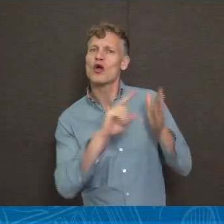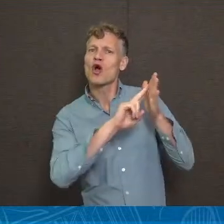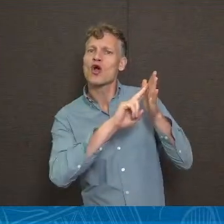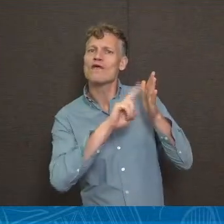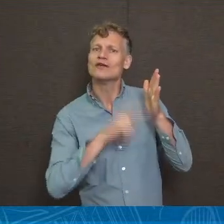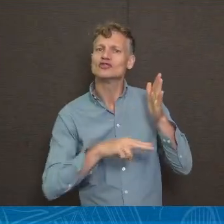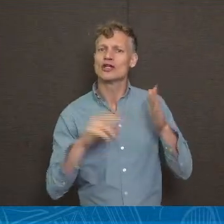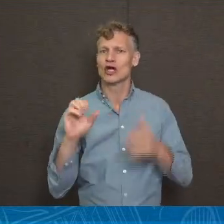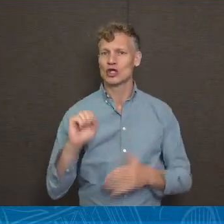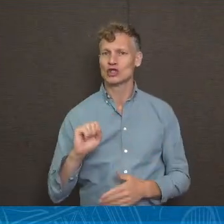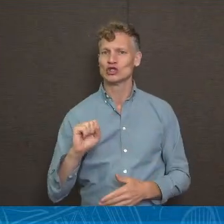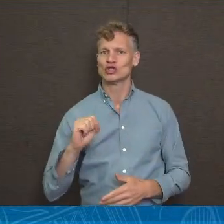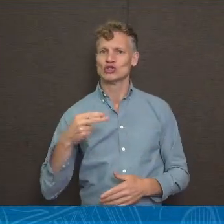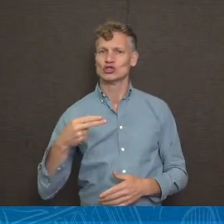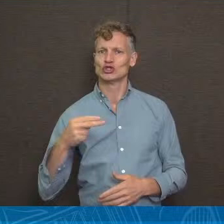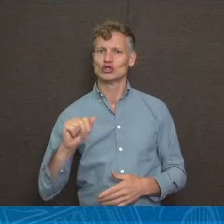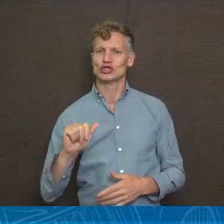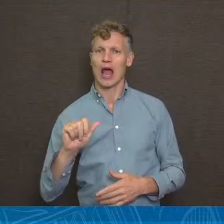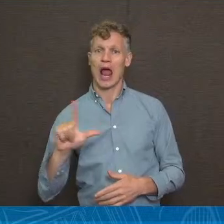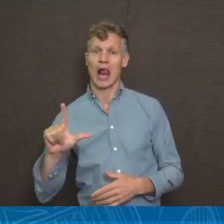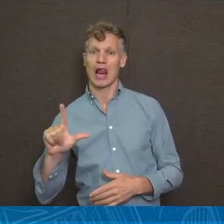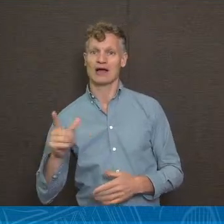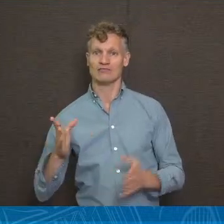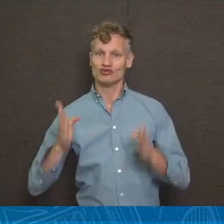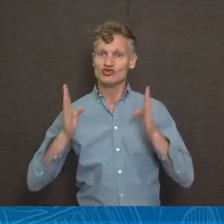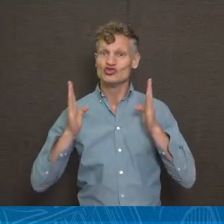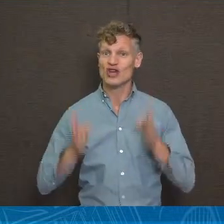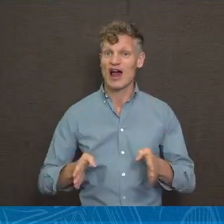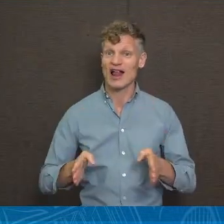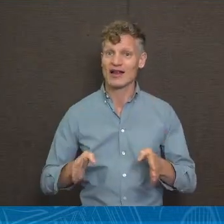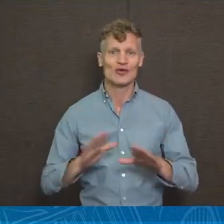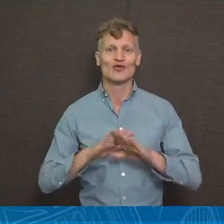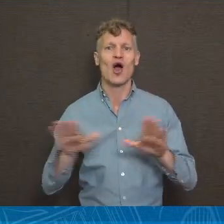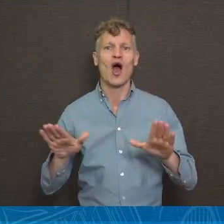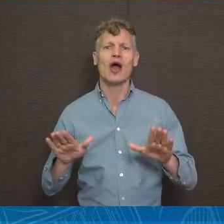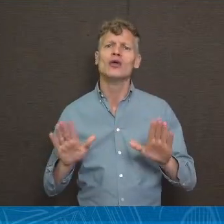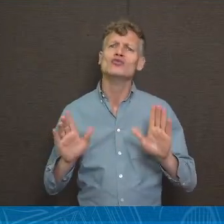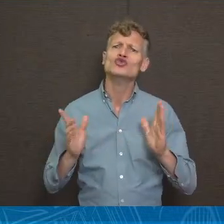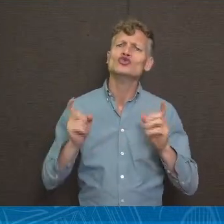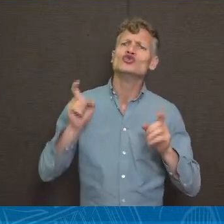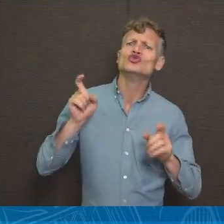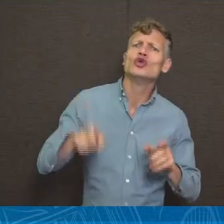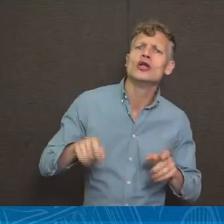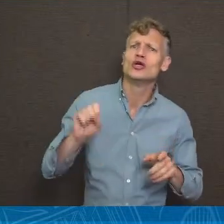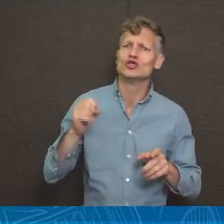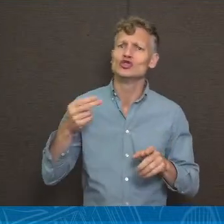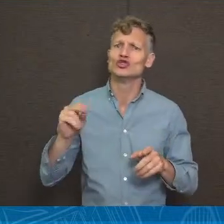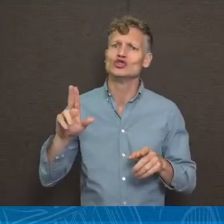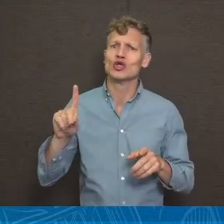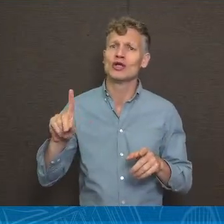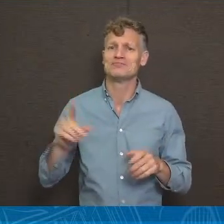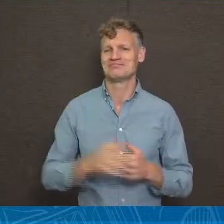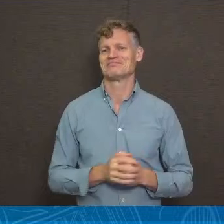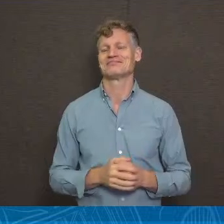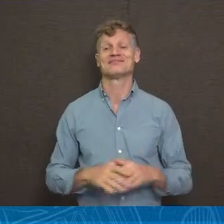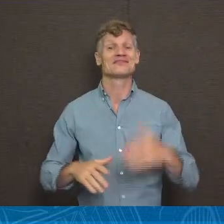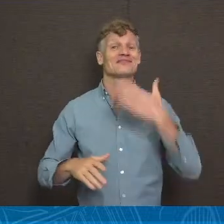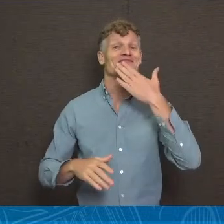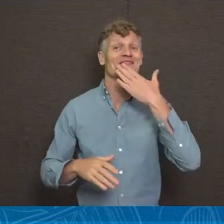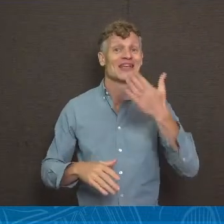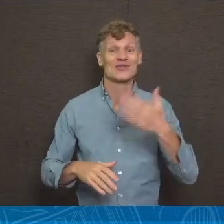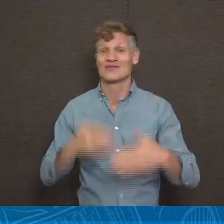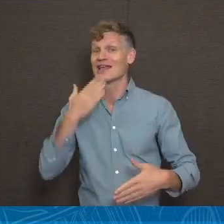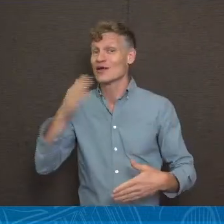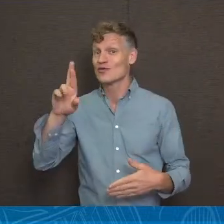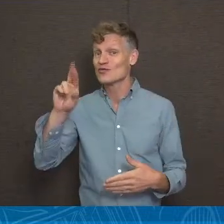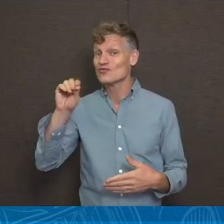to come. So with this, I thank these great panelists. Rosemary, thank you very much for being with us.